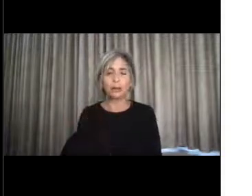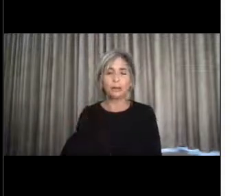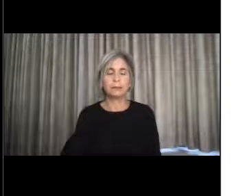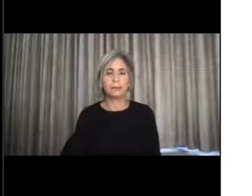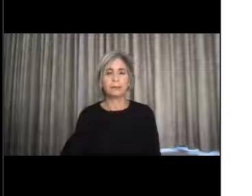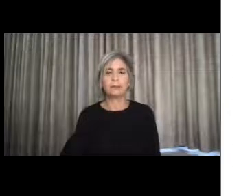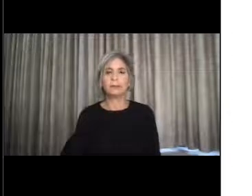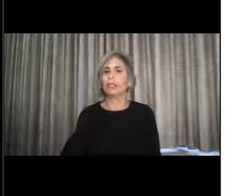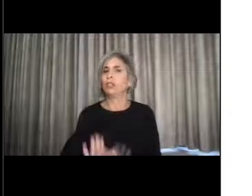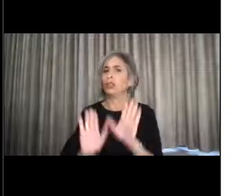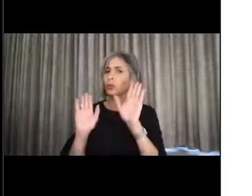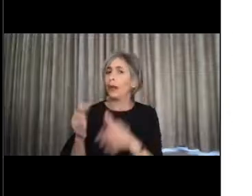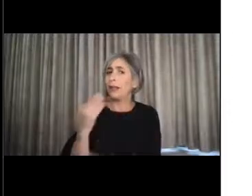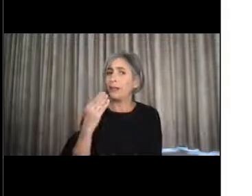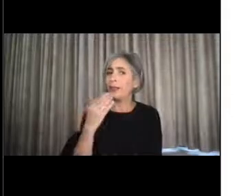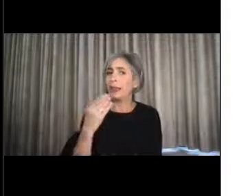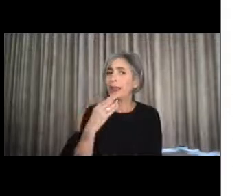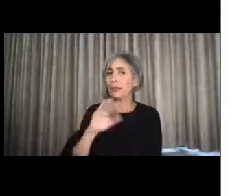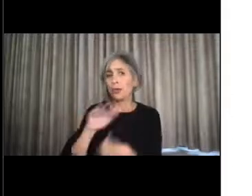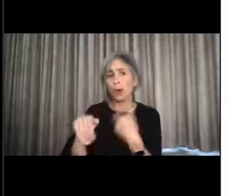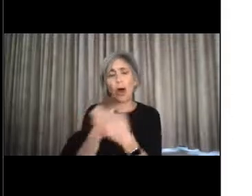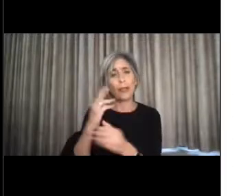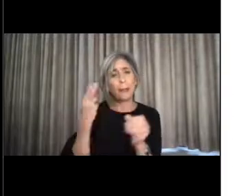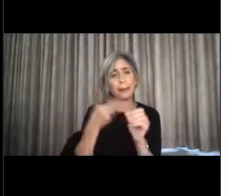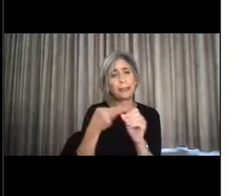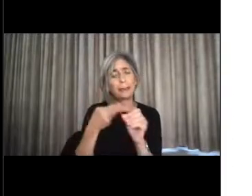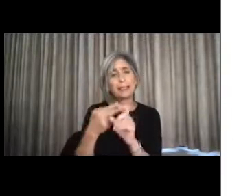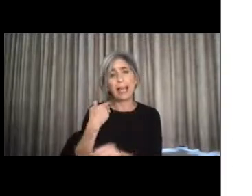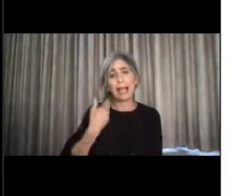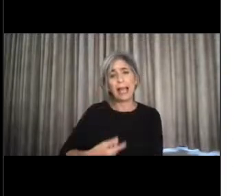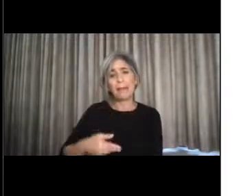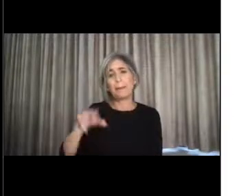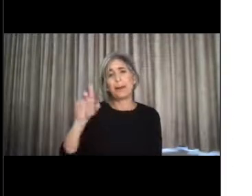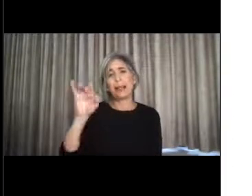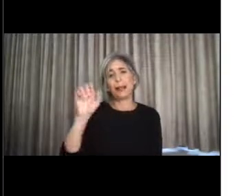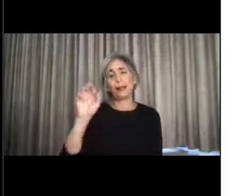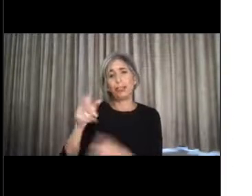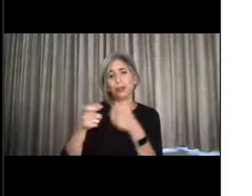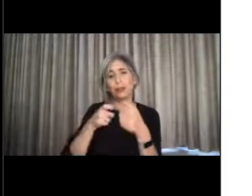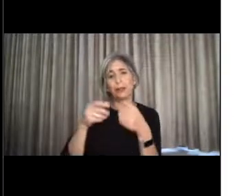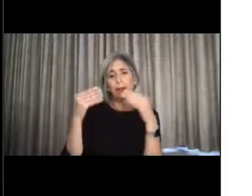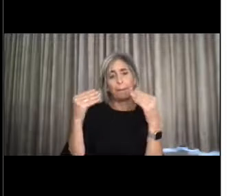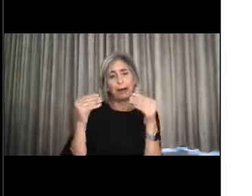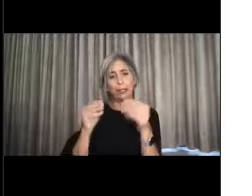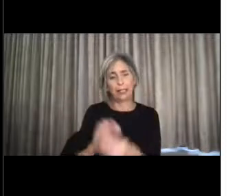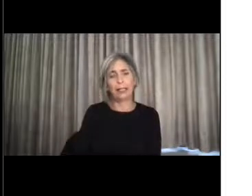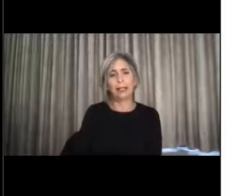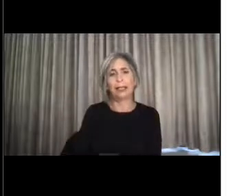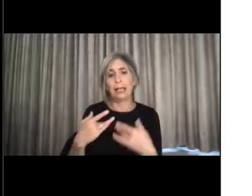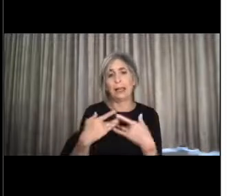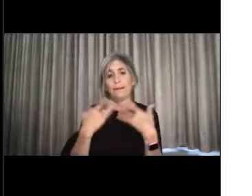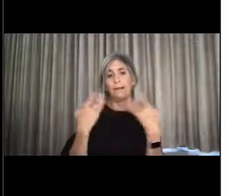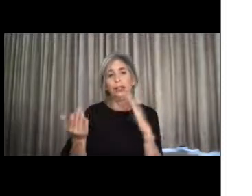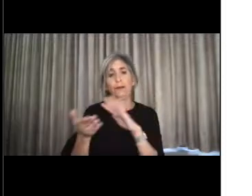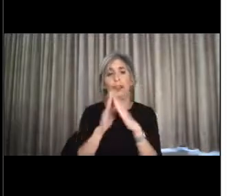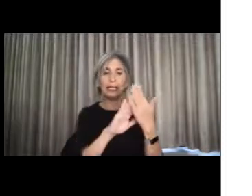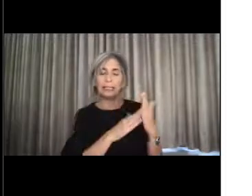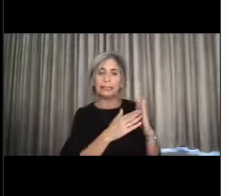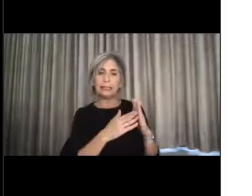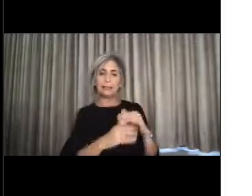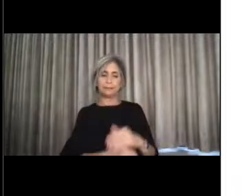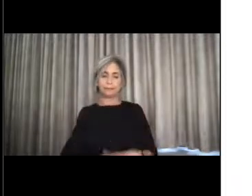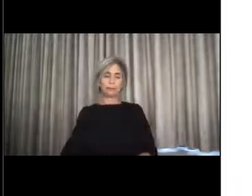Great, thank you, John, and thank you to all the participants. I'm Eleanor Crucell, the Director of Marketing and Events for the city.